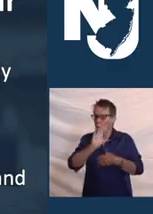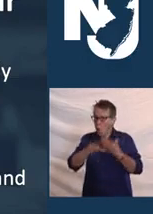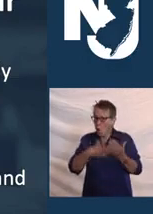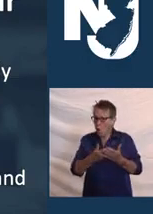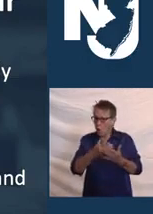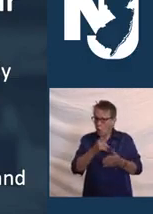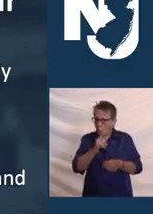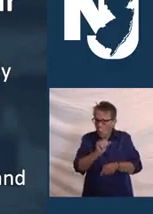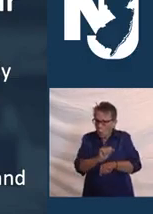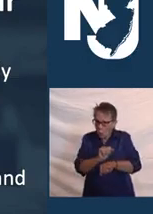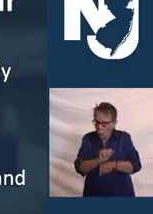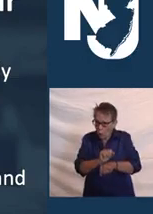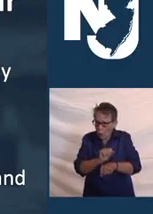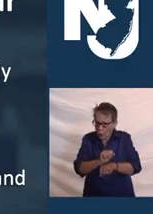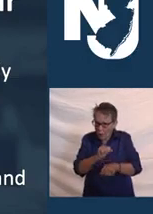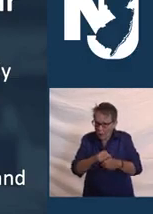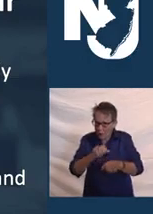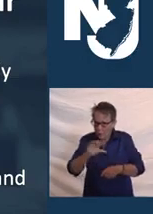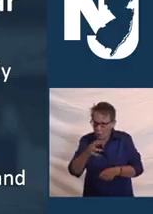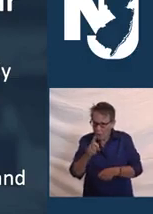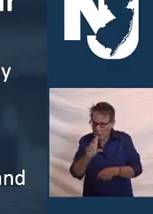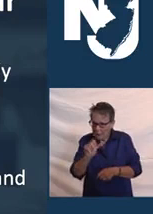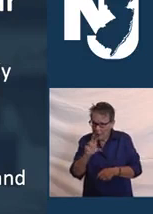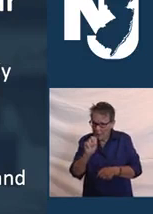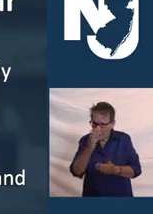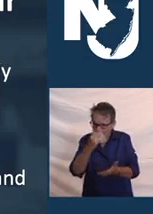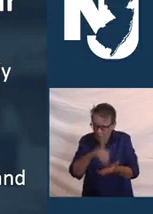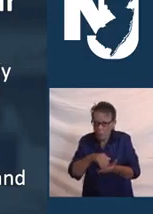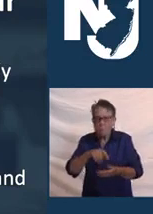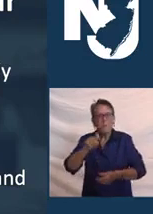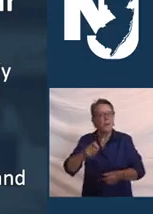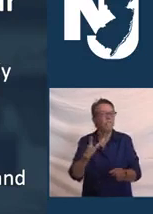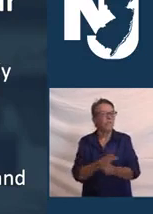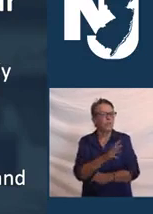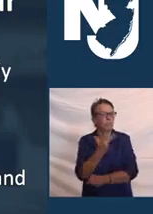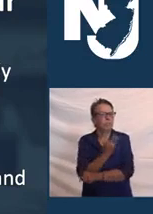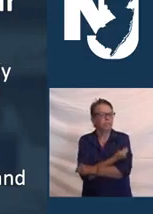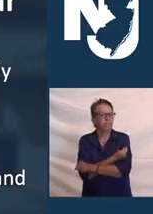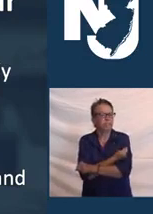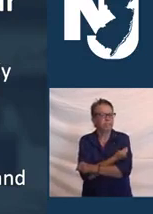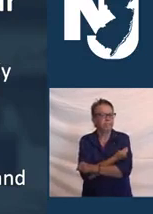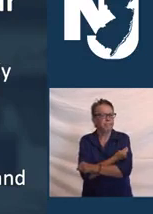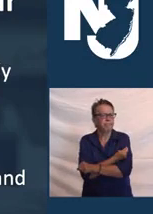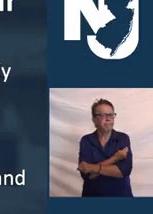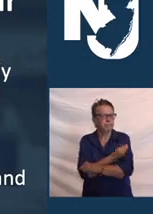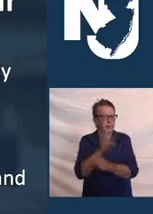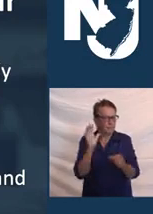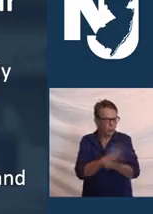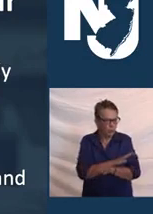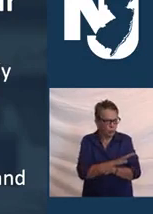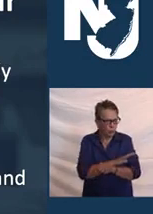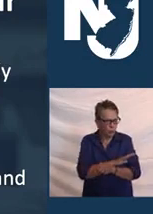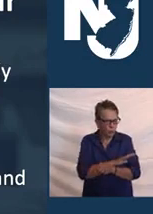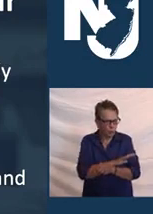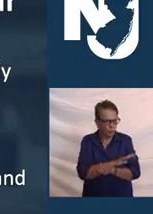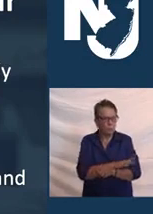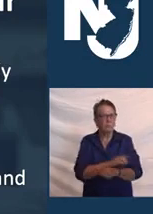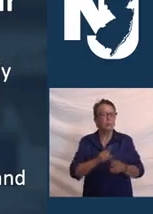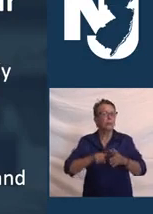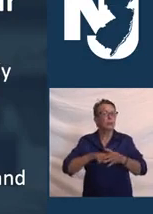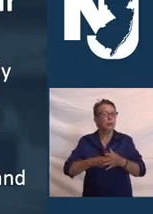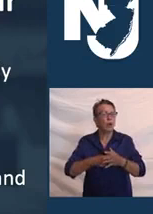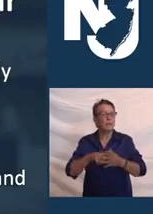1st or face regular and weekly testing. This tracks with the requirements that we have put in place for healthcare workers,